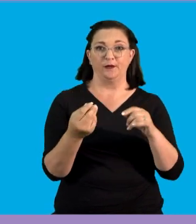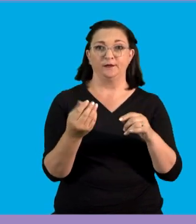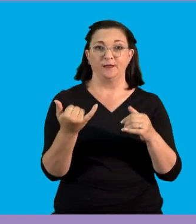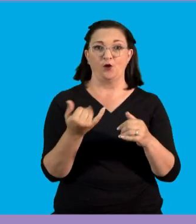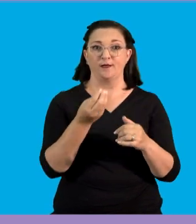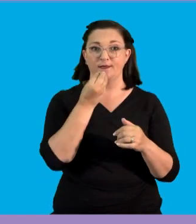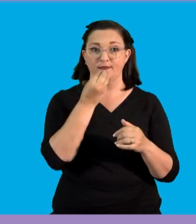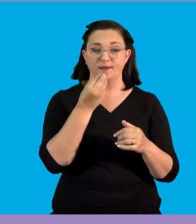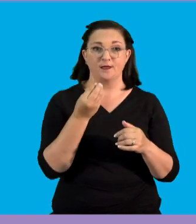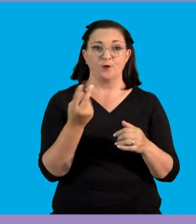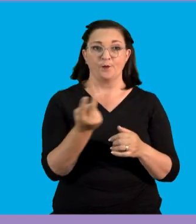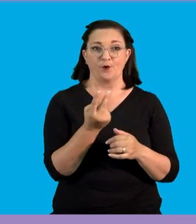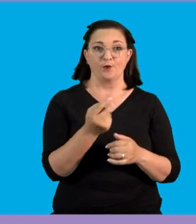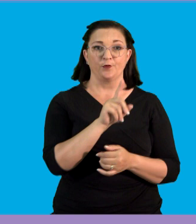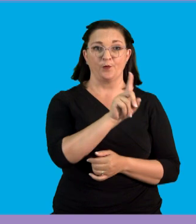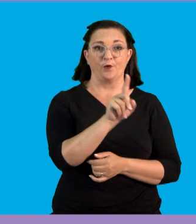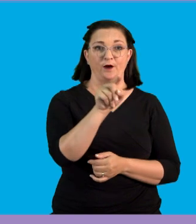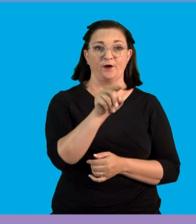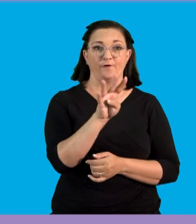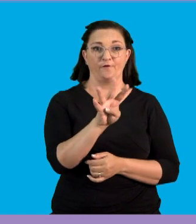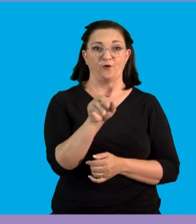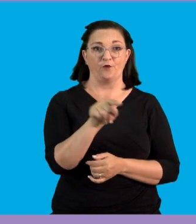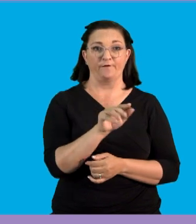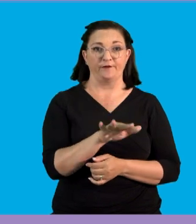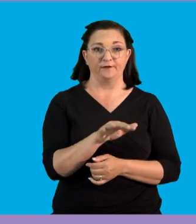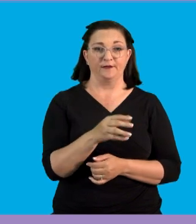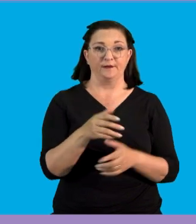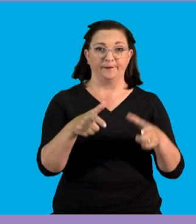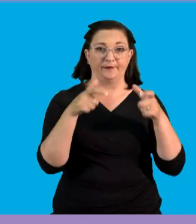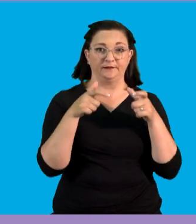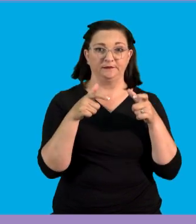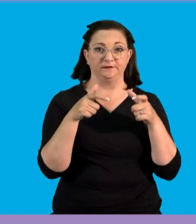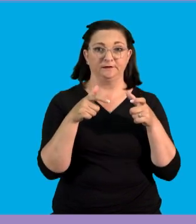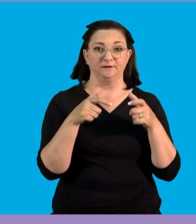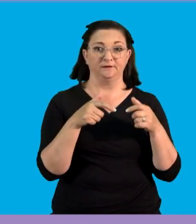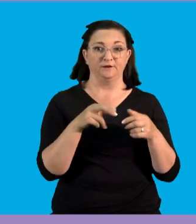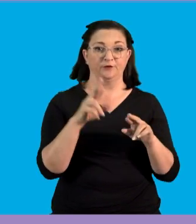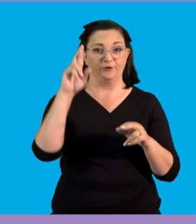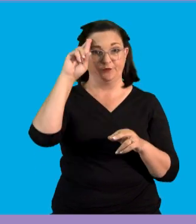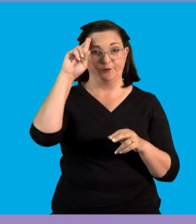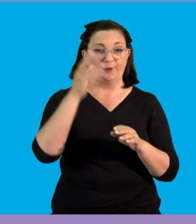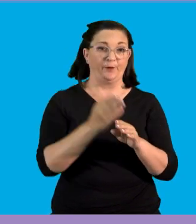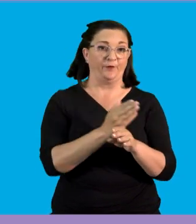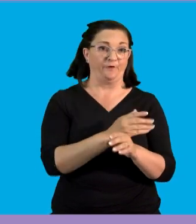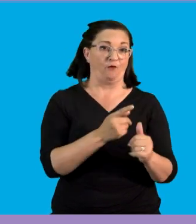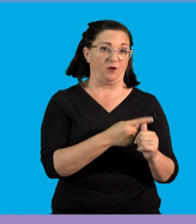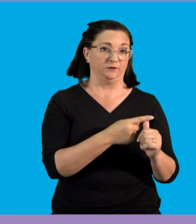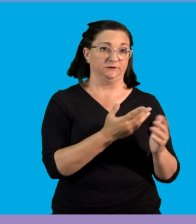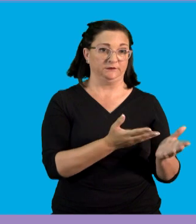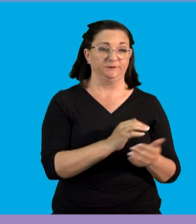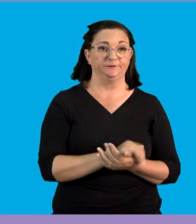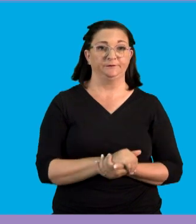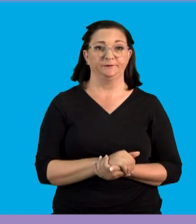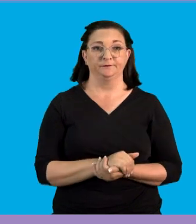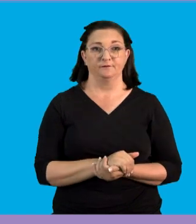ate put together is 1 whole and 4/15 of pizza, which is the answer that we got from the previous question.